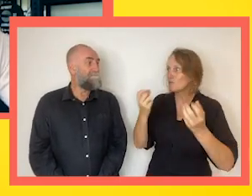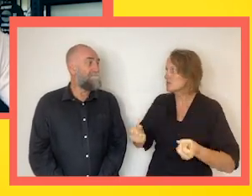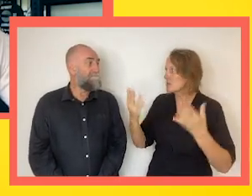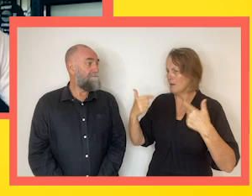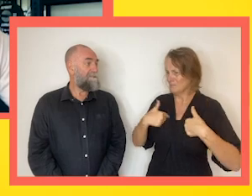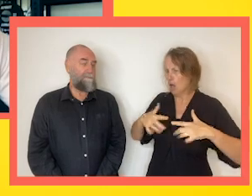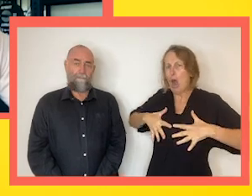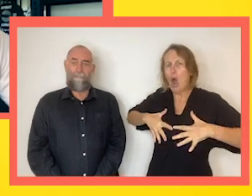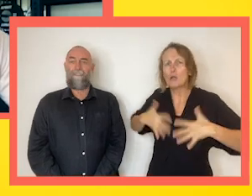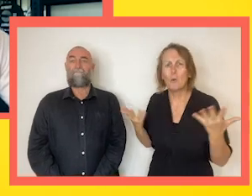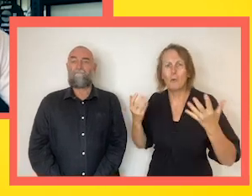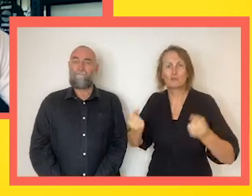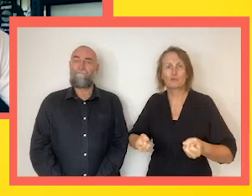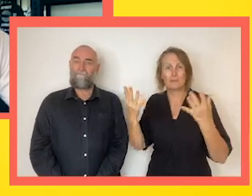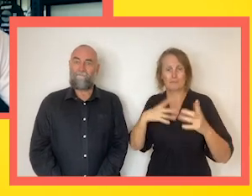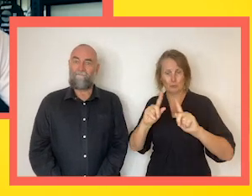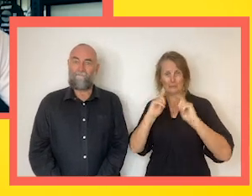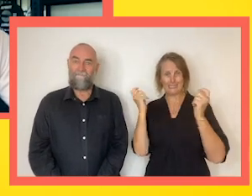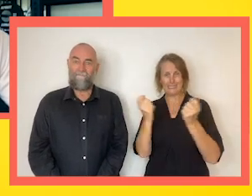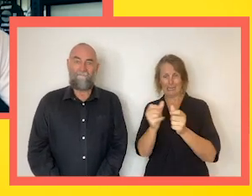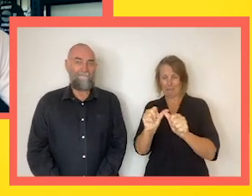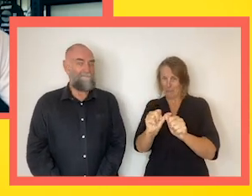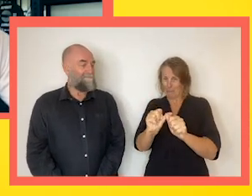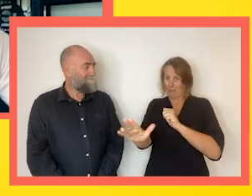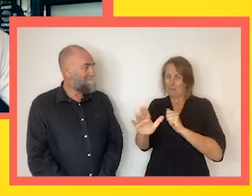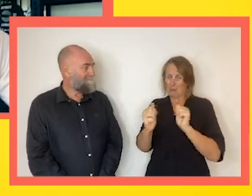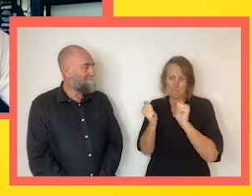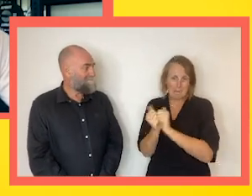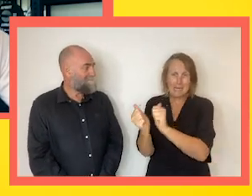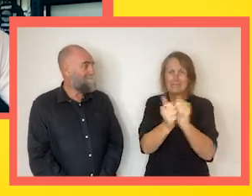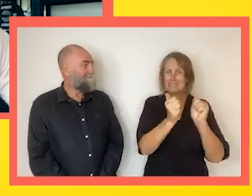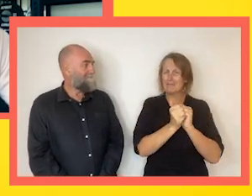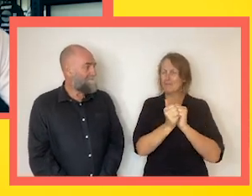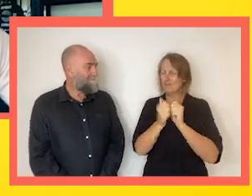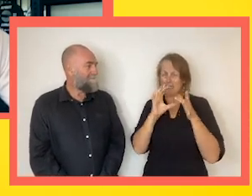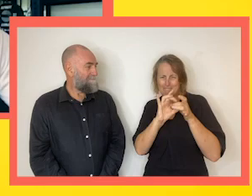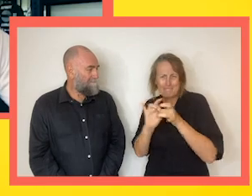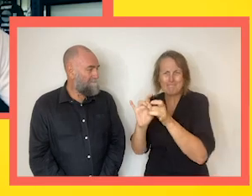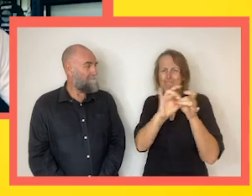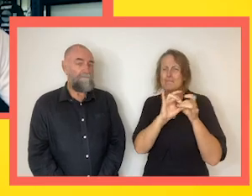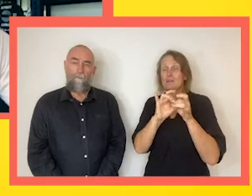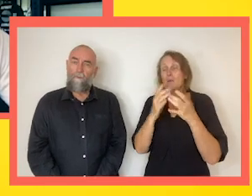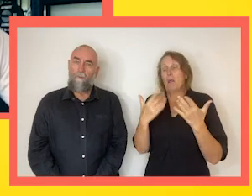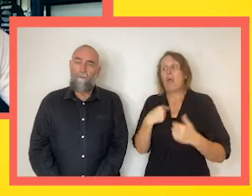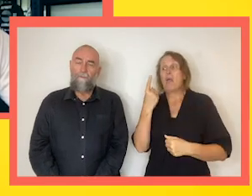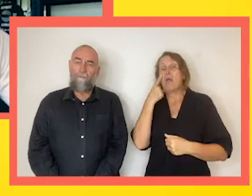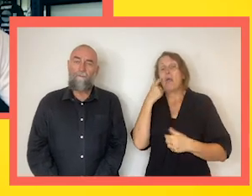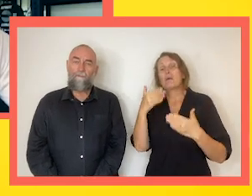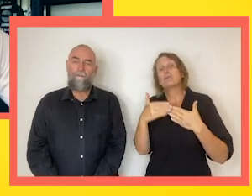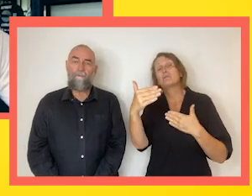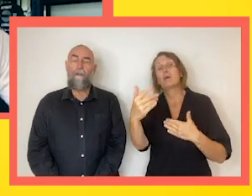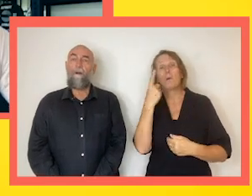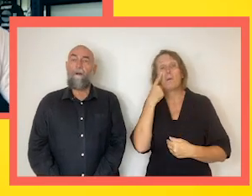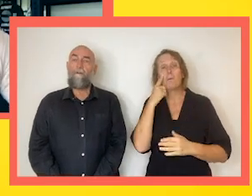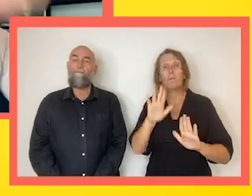I don't want to retire, because this team's so incredible, and just the mateship I have with so many players there and how deep it is. But we'll soon see what happens in